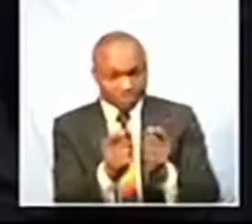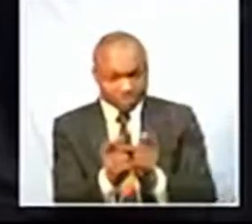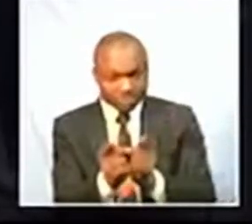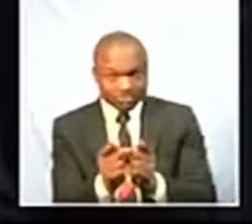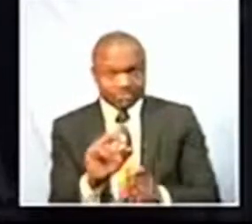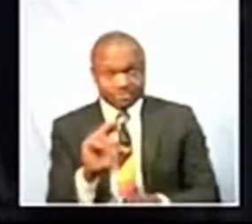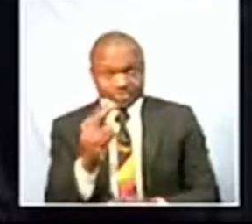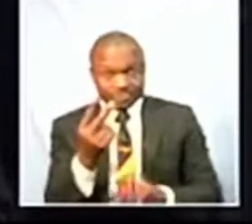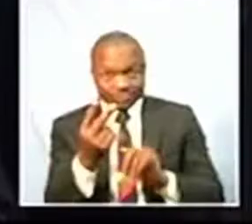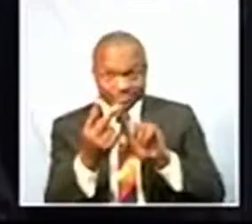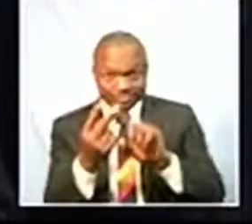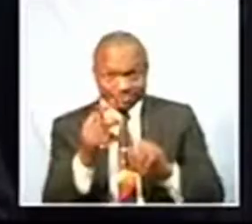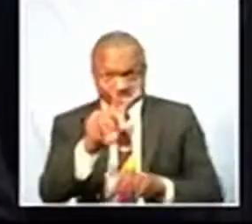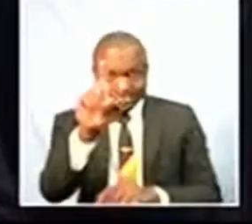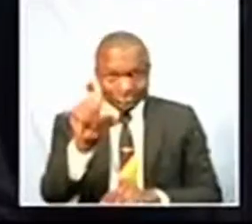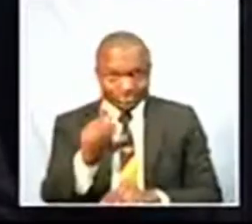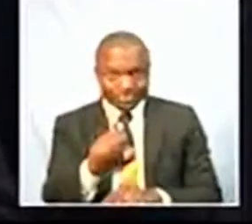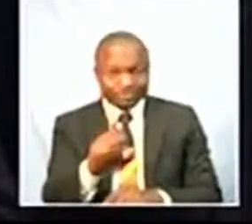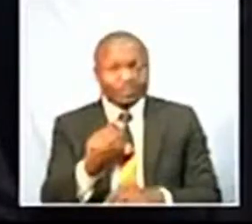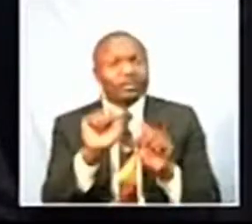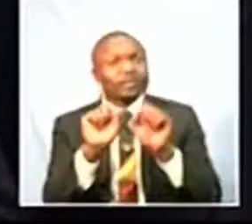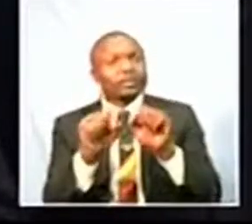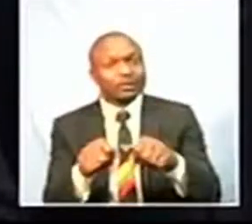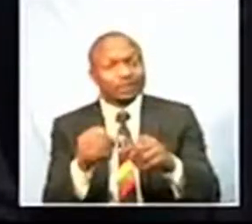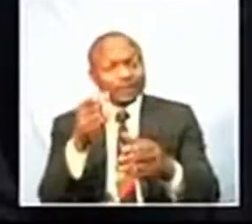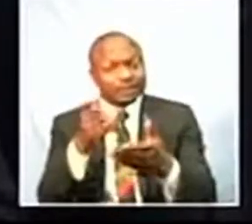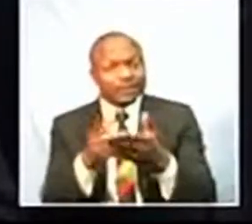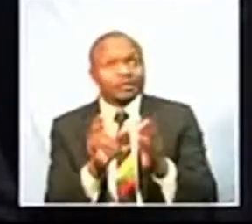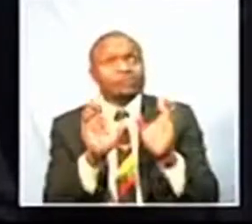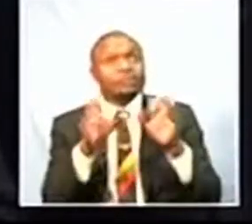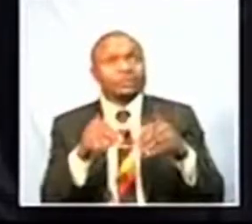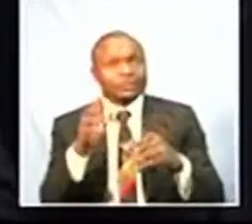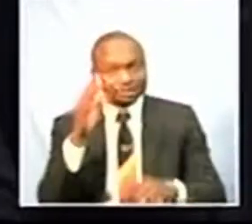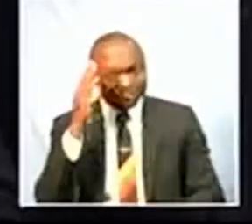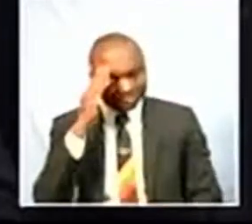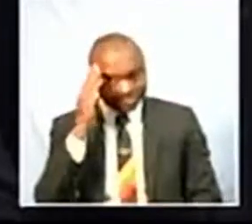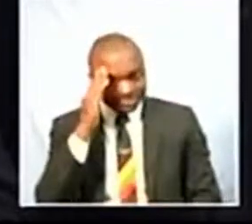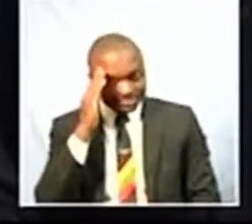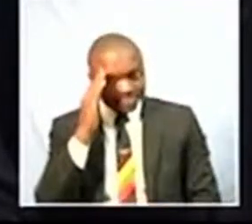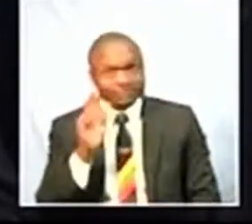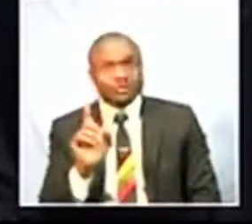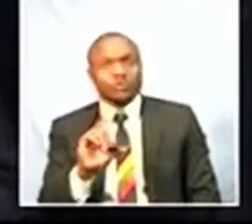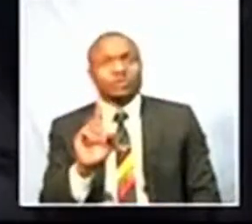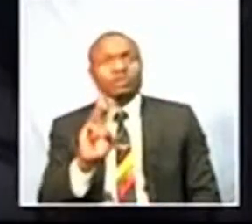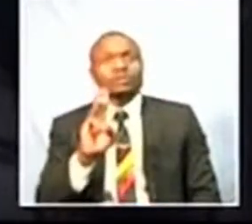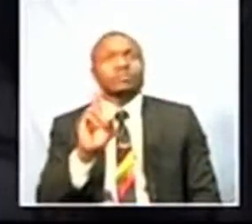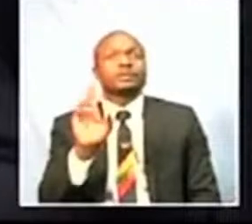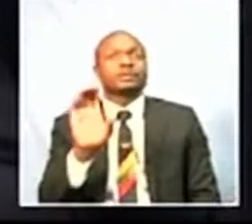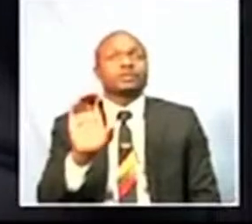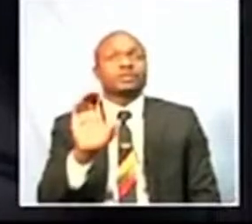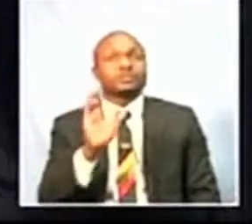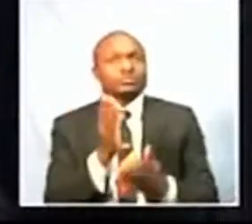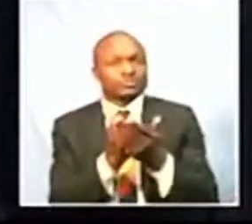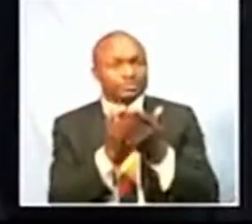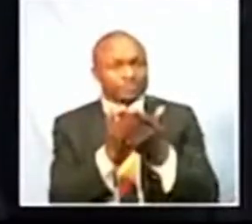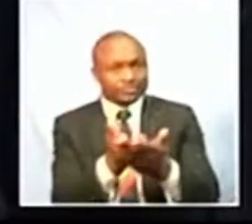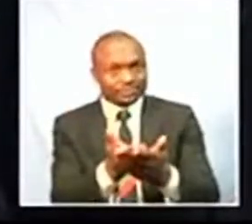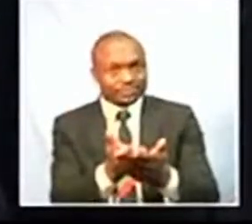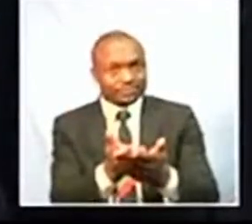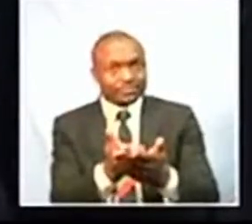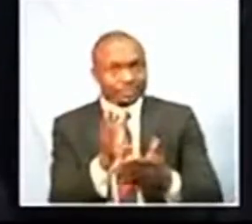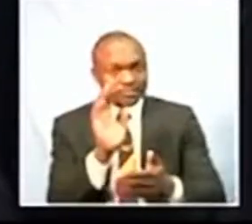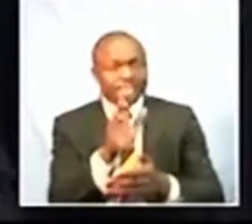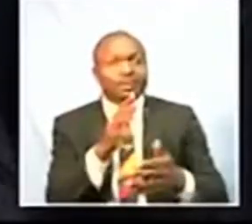second question, can this committee know where do the WDCs submit